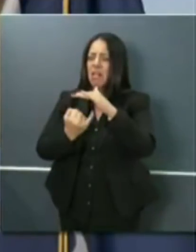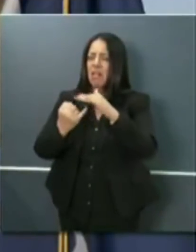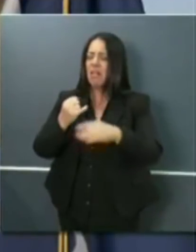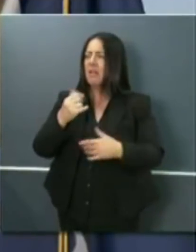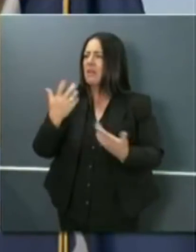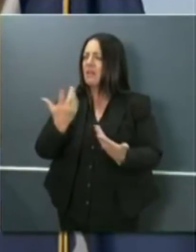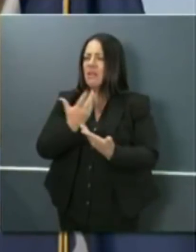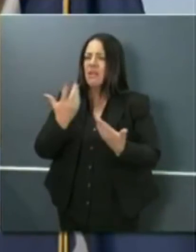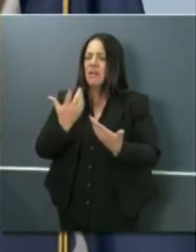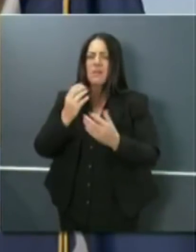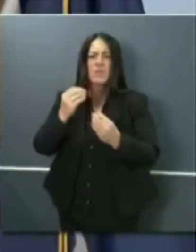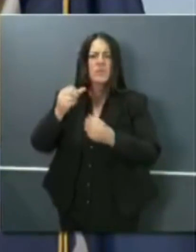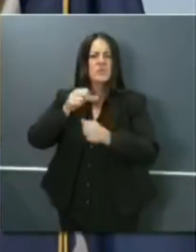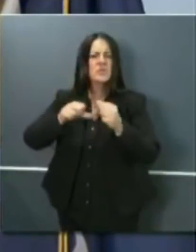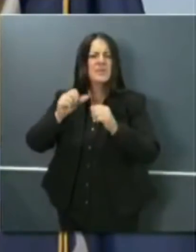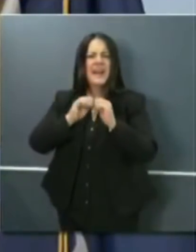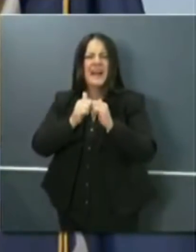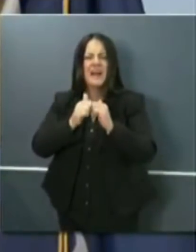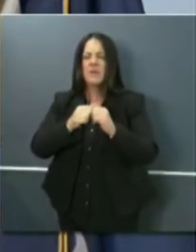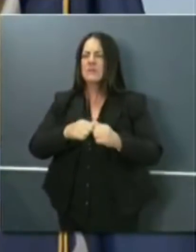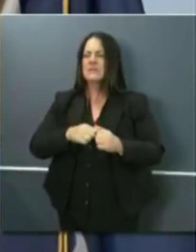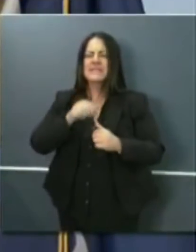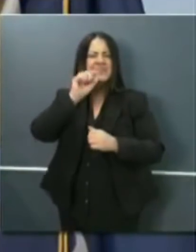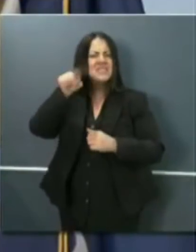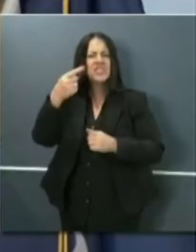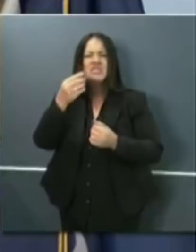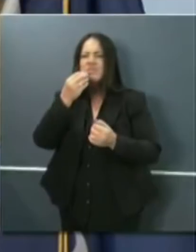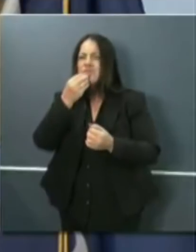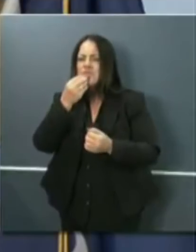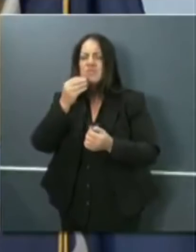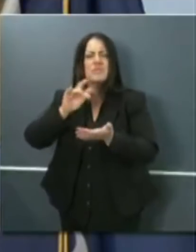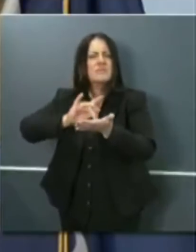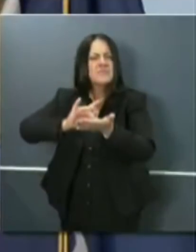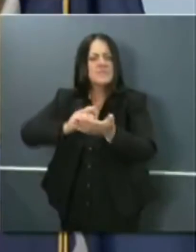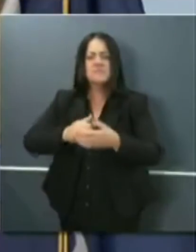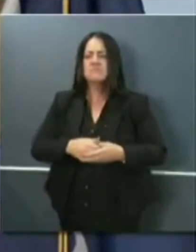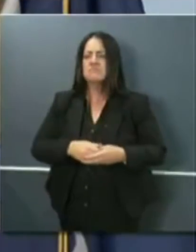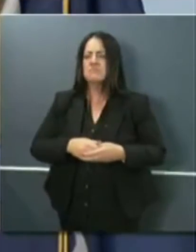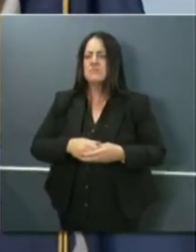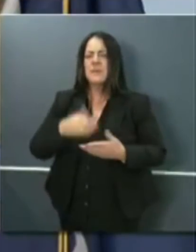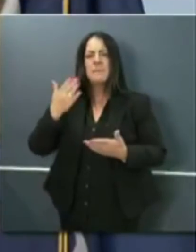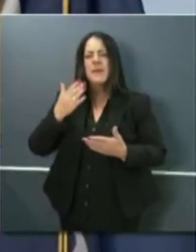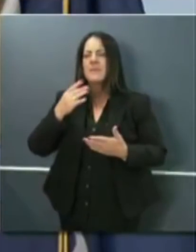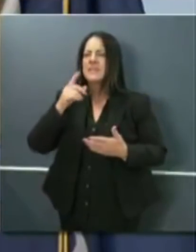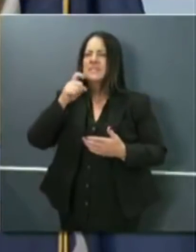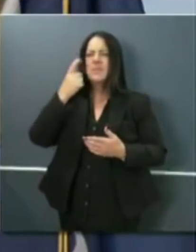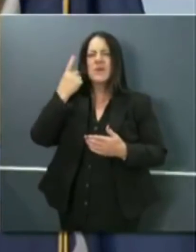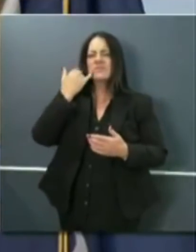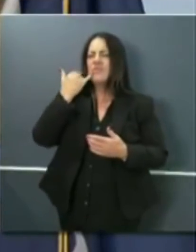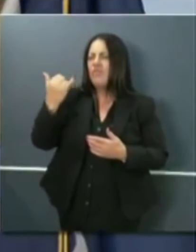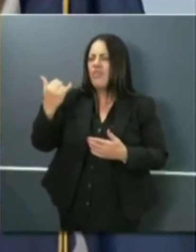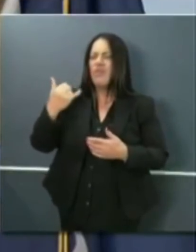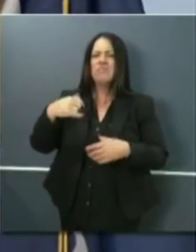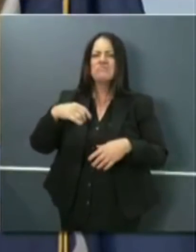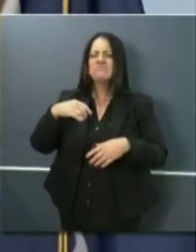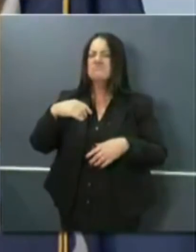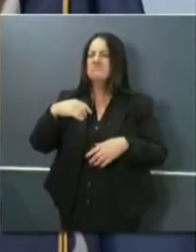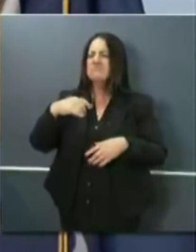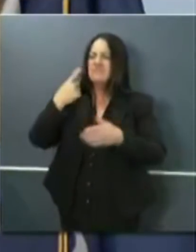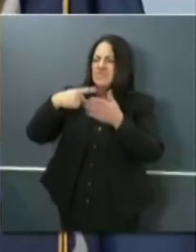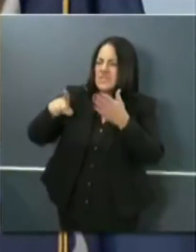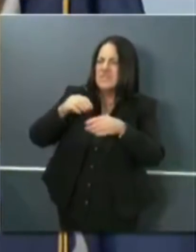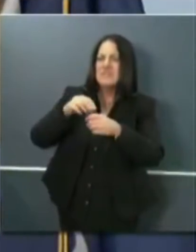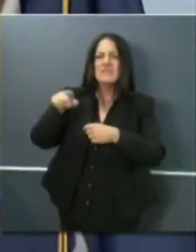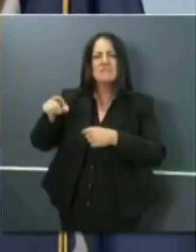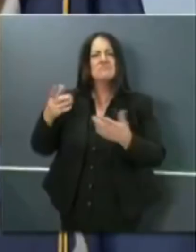and may need not just food and medicine, but also may need a person to call, just check in and see how they're doing.